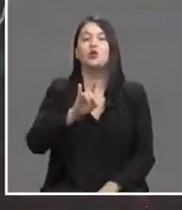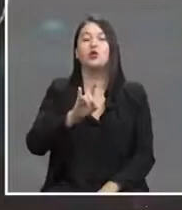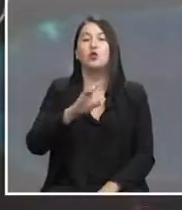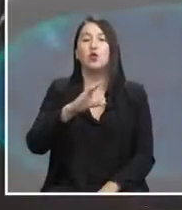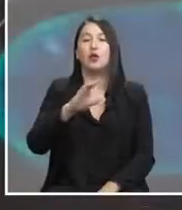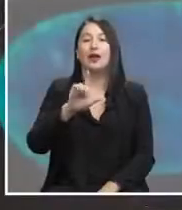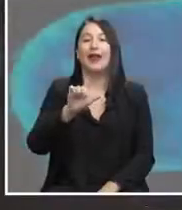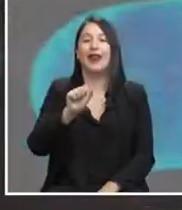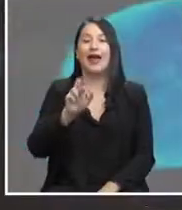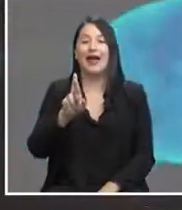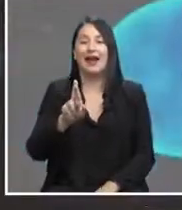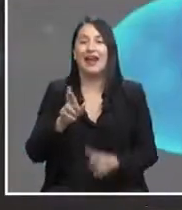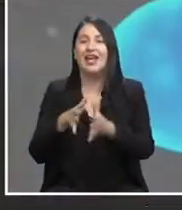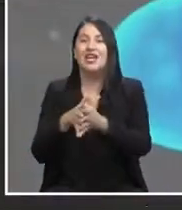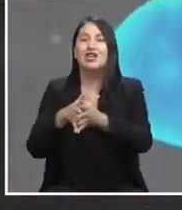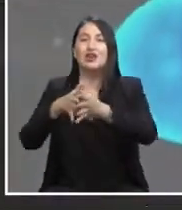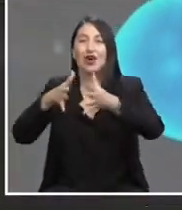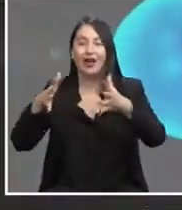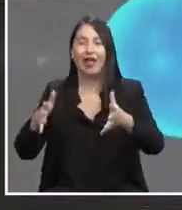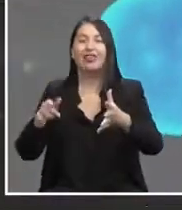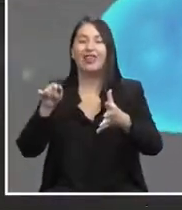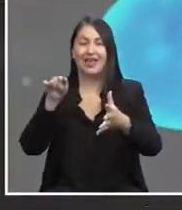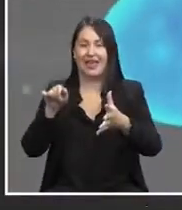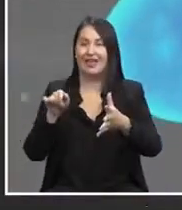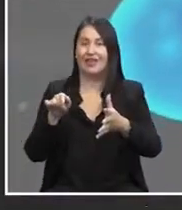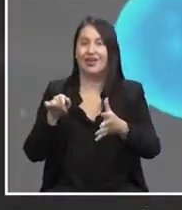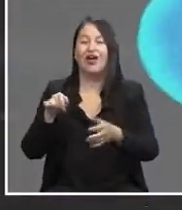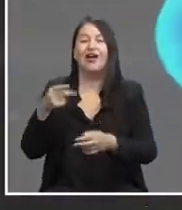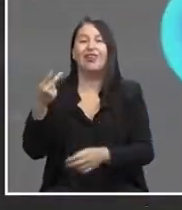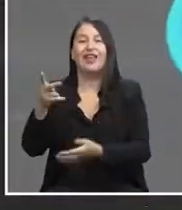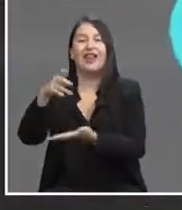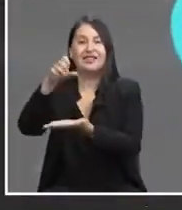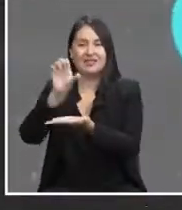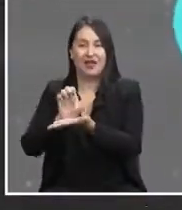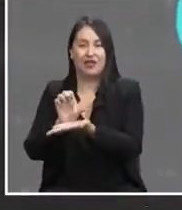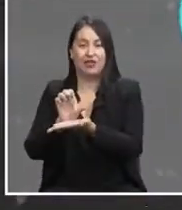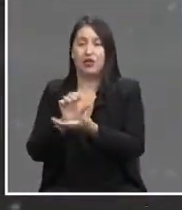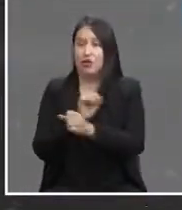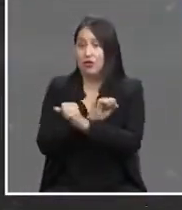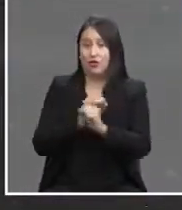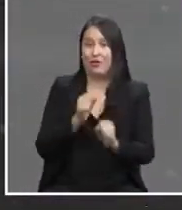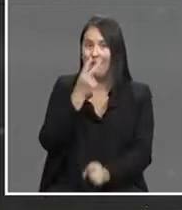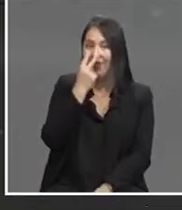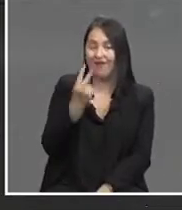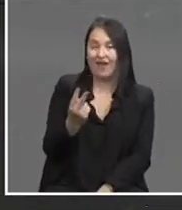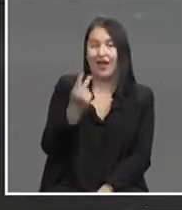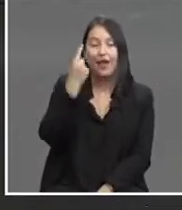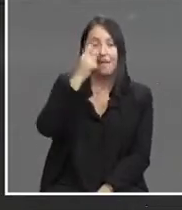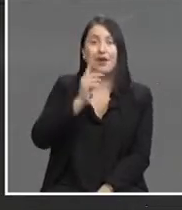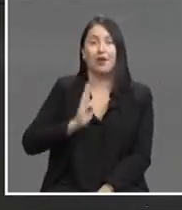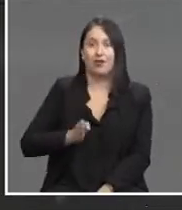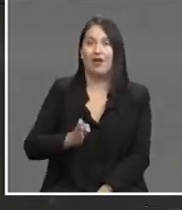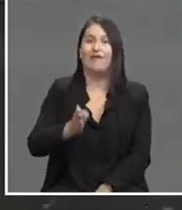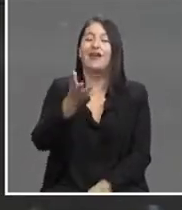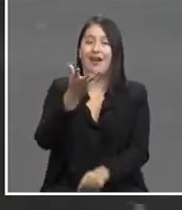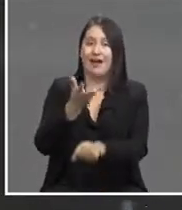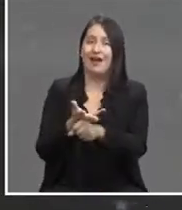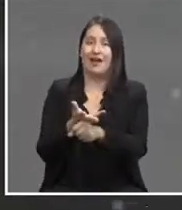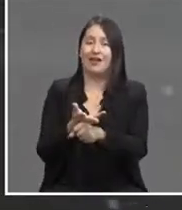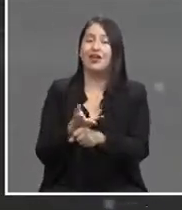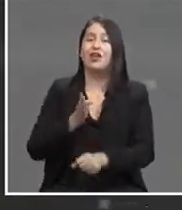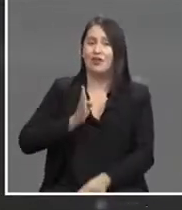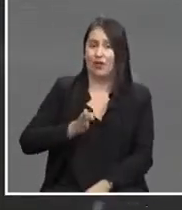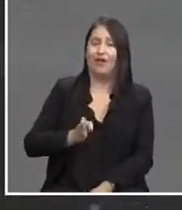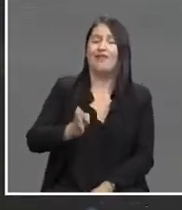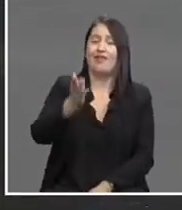states, which you can see, which still exists. There is still that nuclear